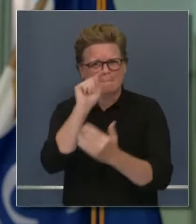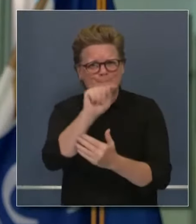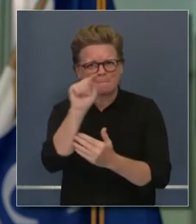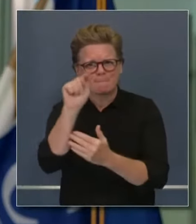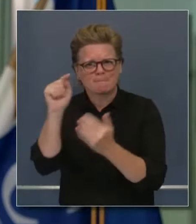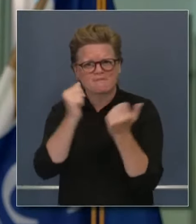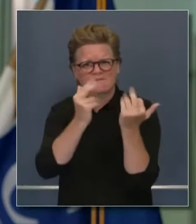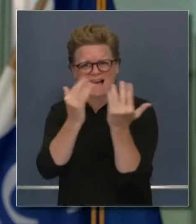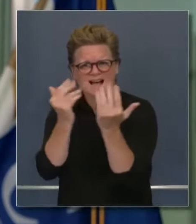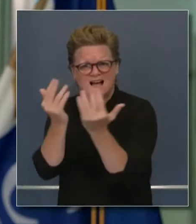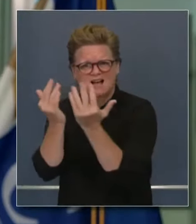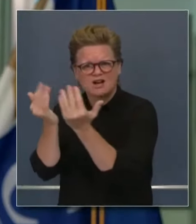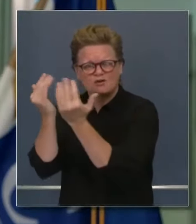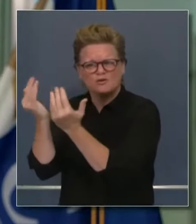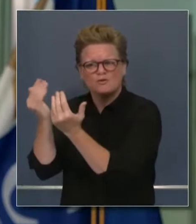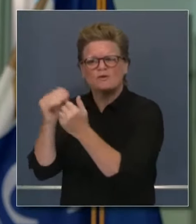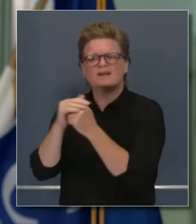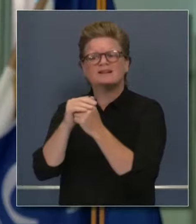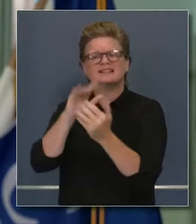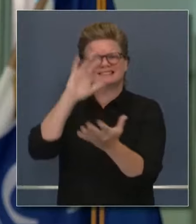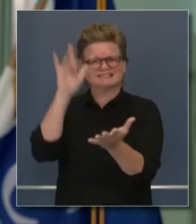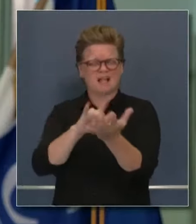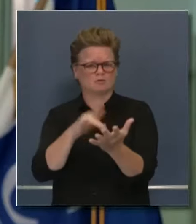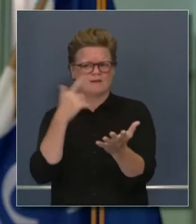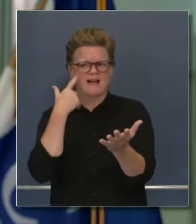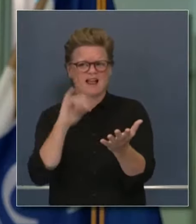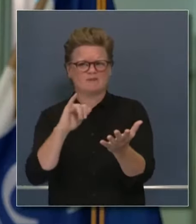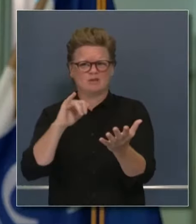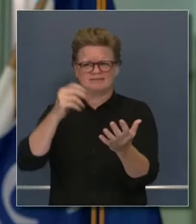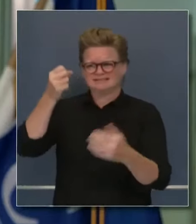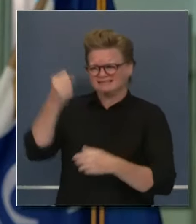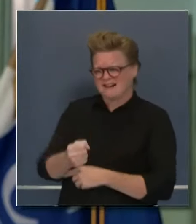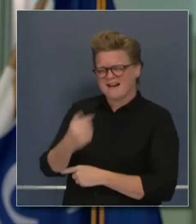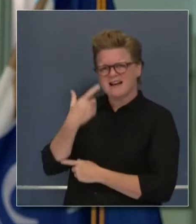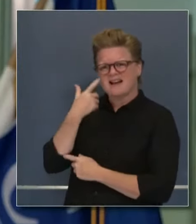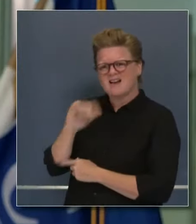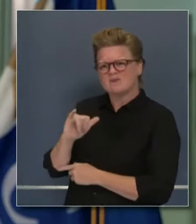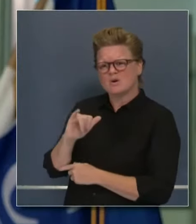part of this state to the southern part of this state, 10,000+,